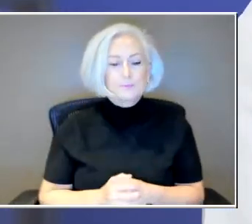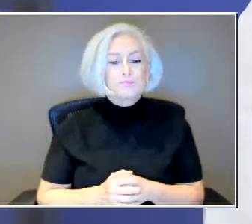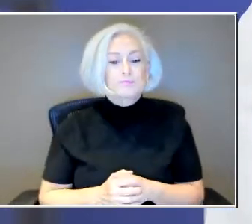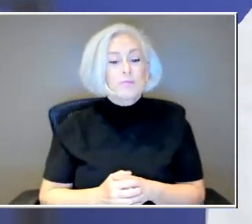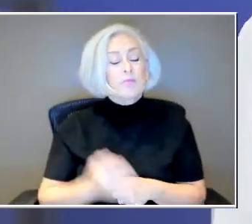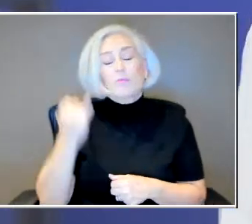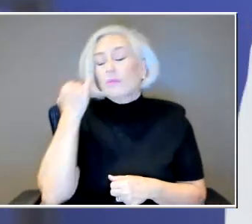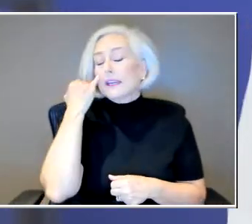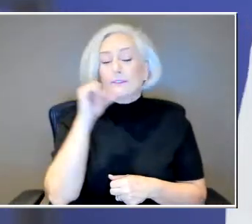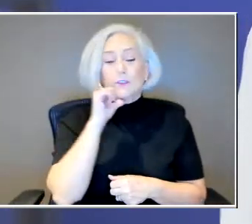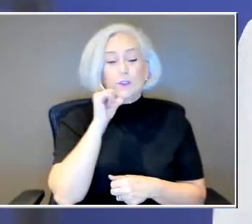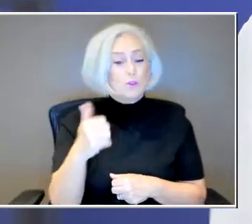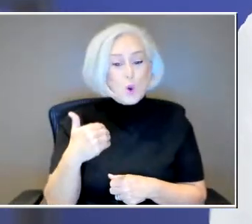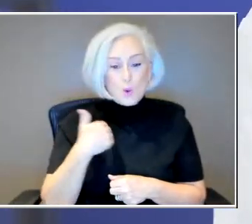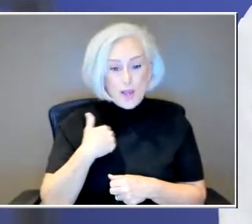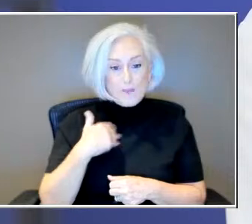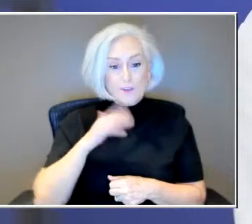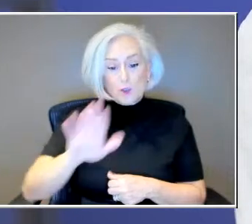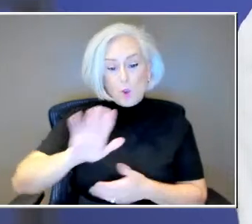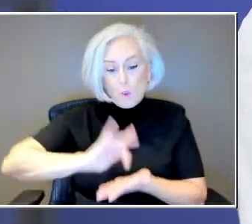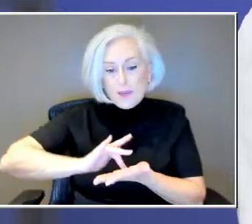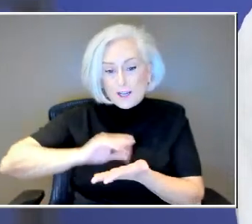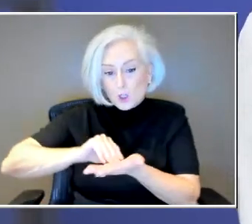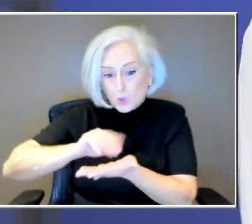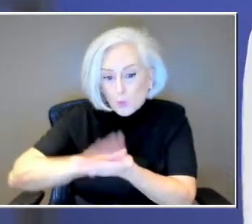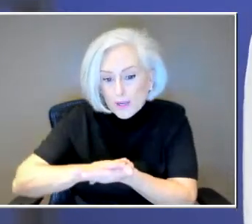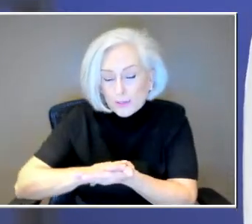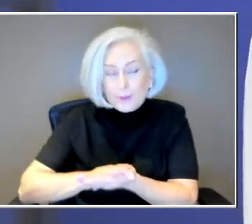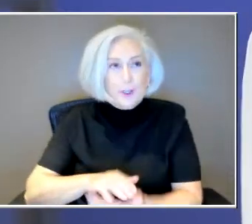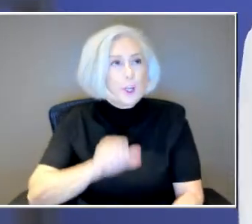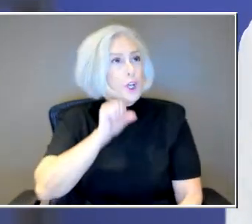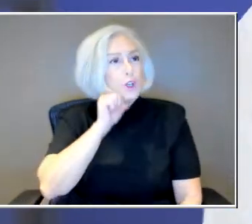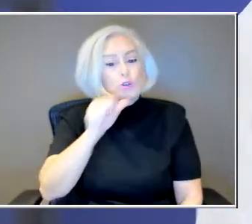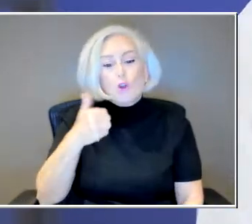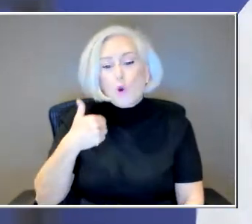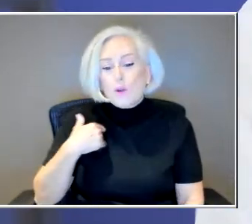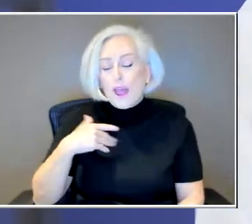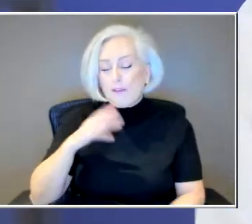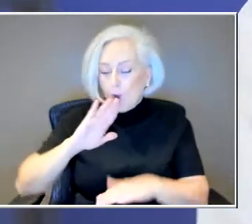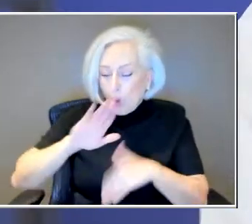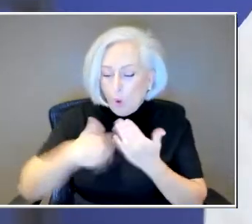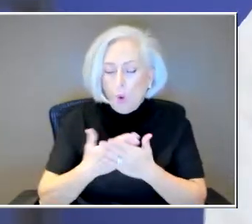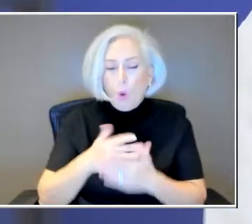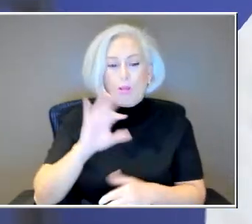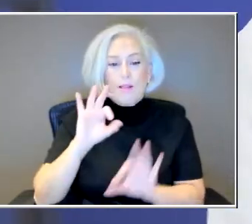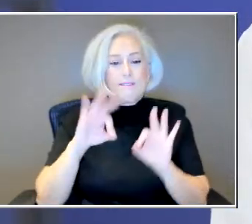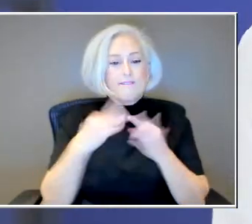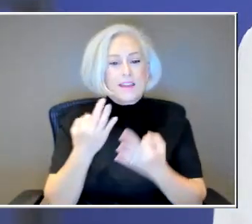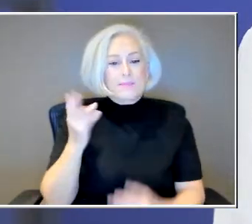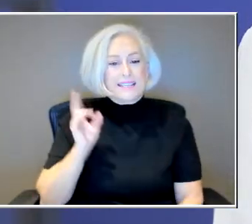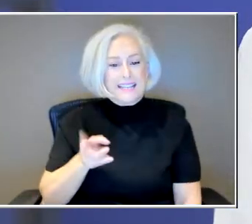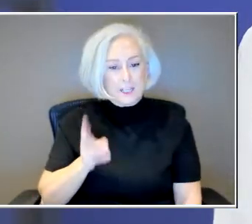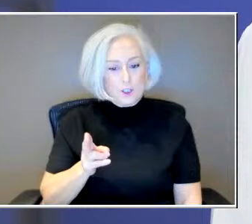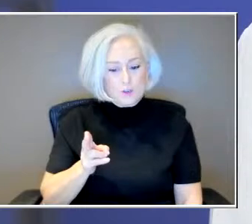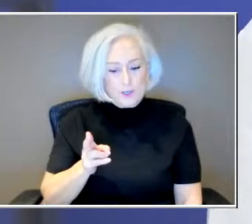have your medical records, even if you don't have all your family history, come in with the information you have, and based